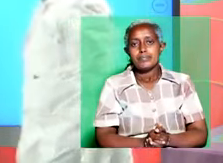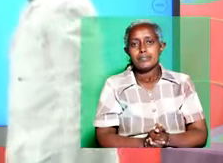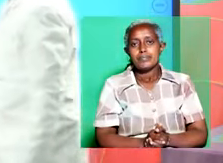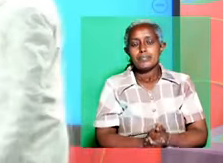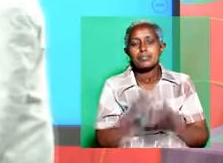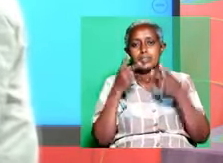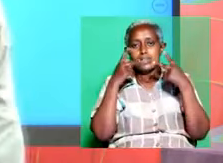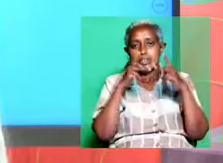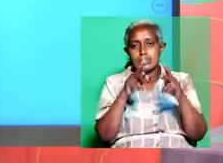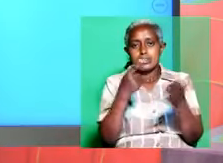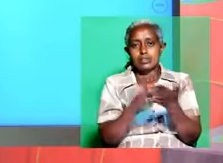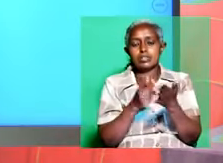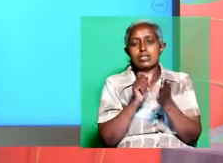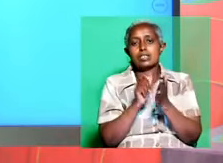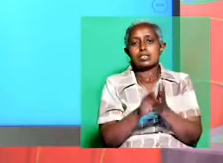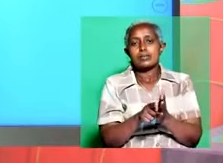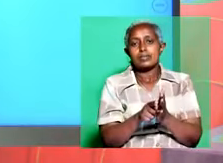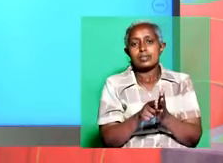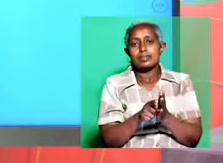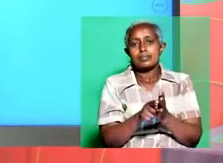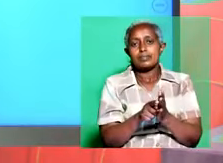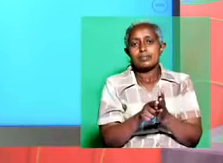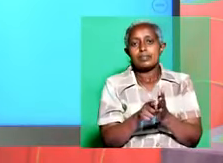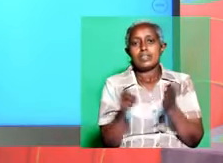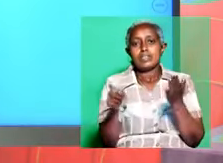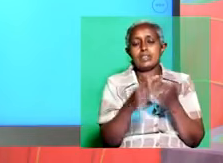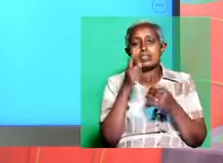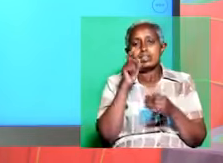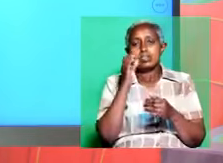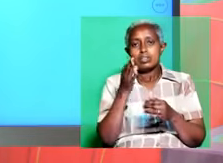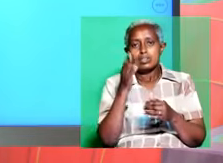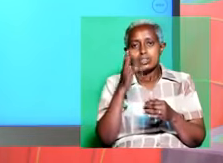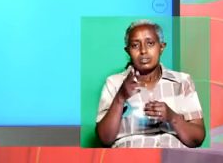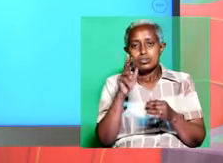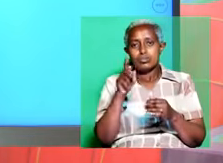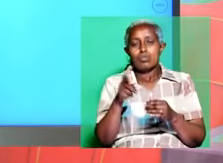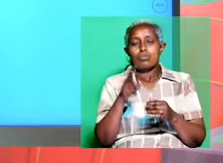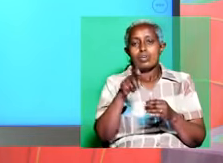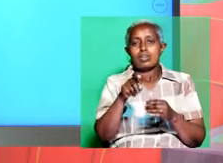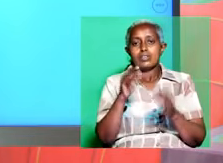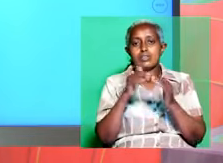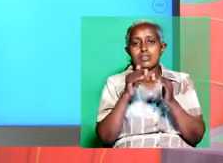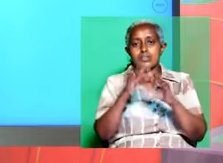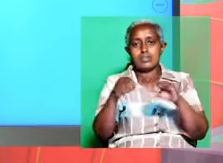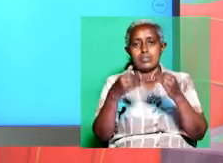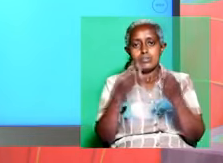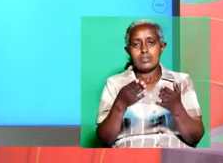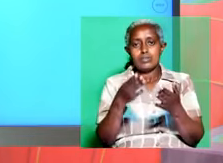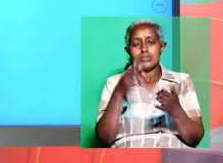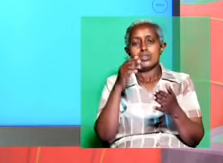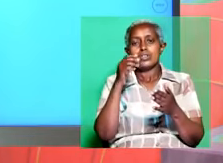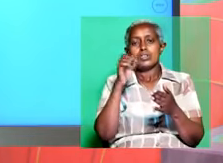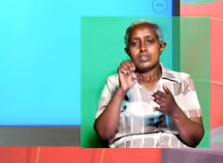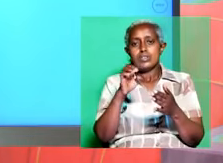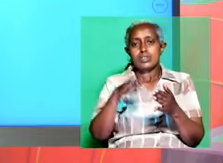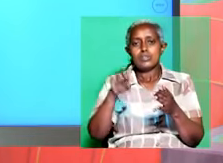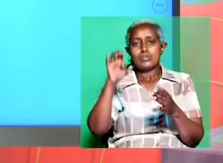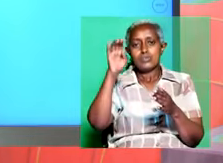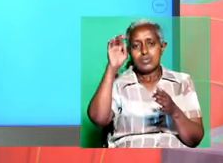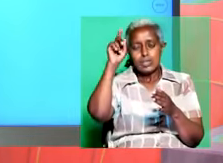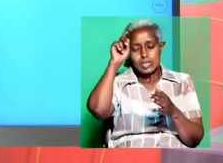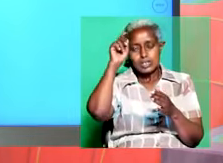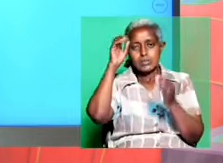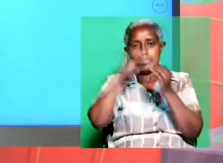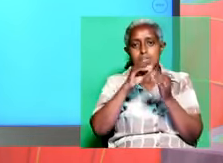Now let's see this example. Let h of x is given to be it is e raised to x plus cos